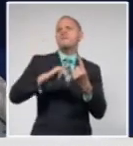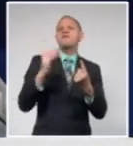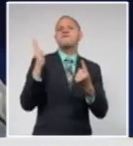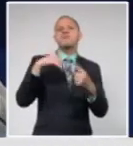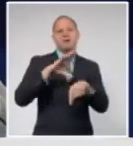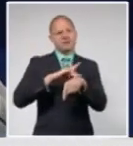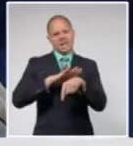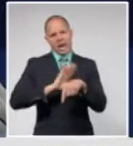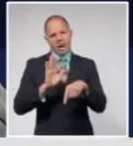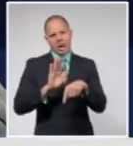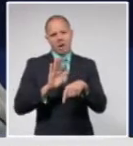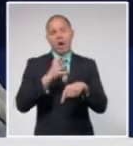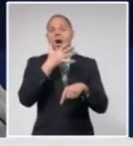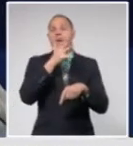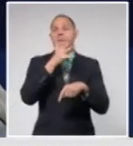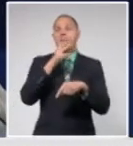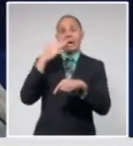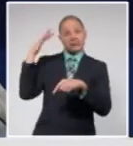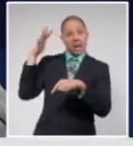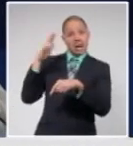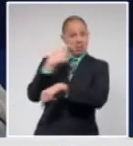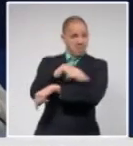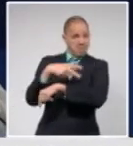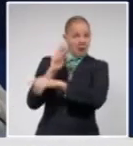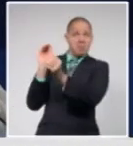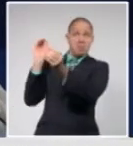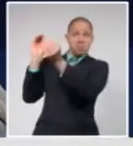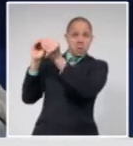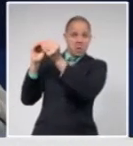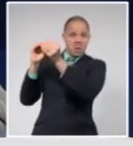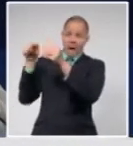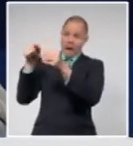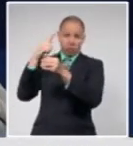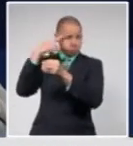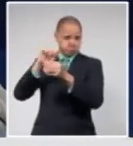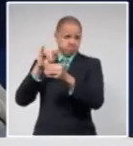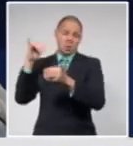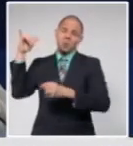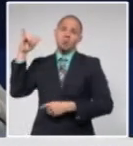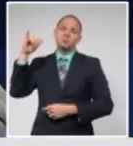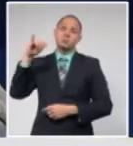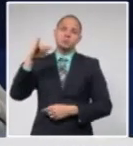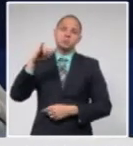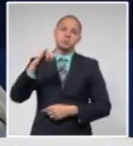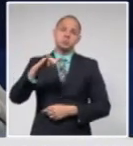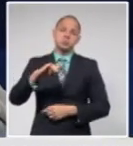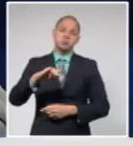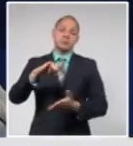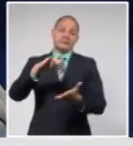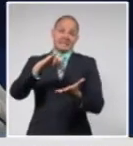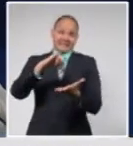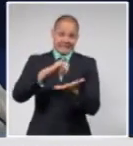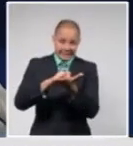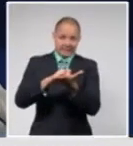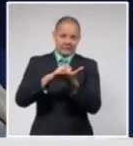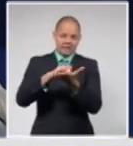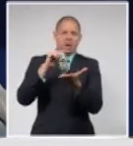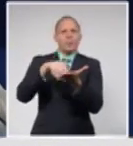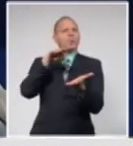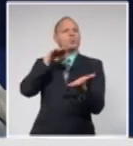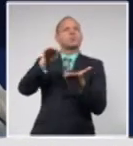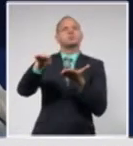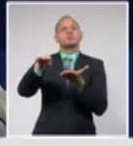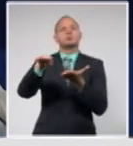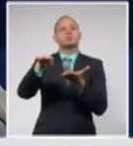and discharged from hospital. 2 patients are between 20 and 39 years of age, 13 patients